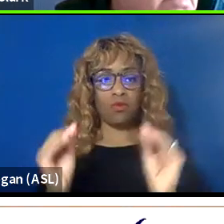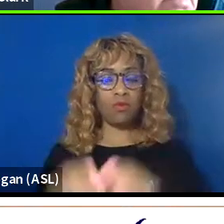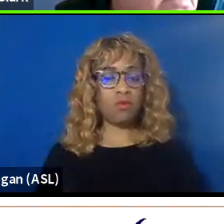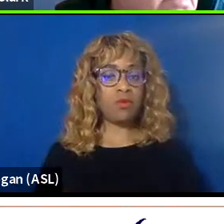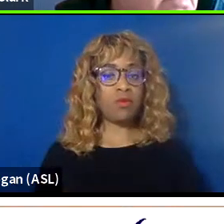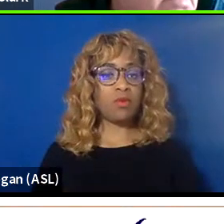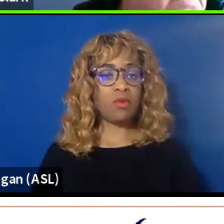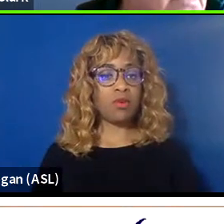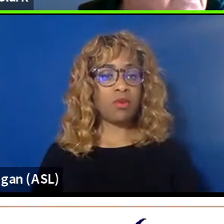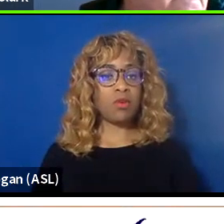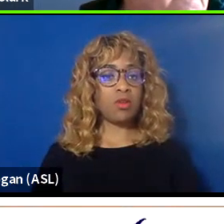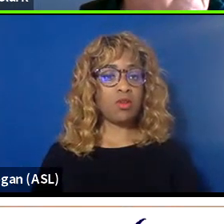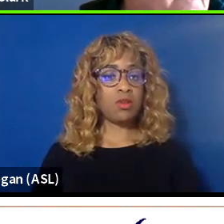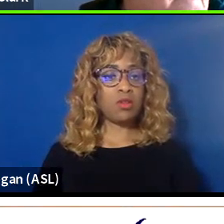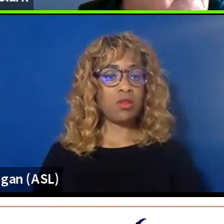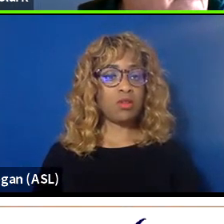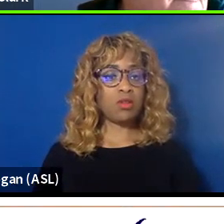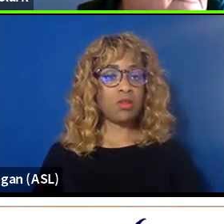Keep it where it was.